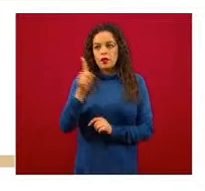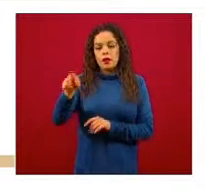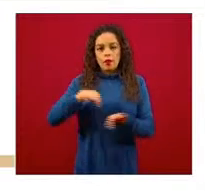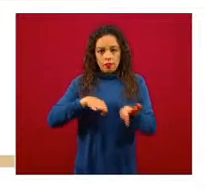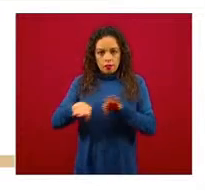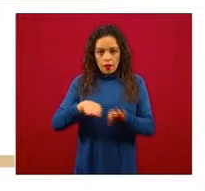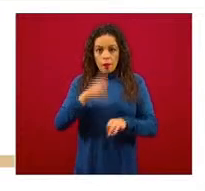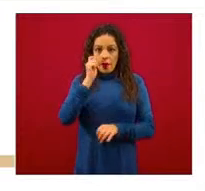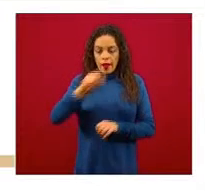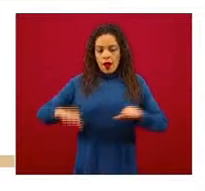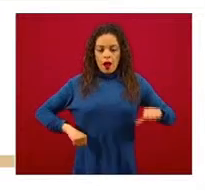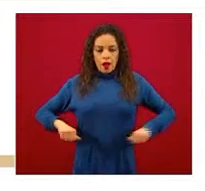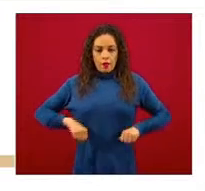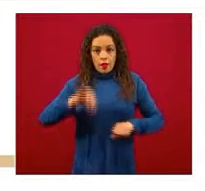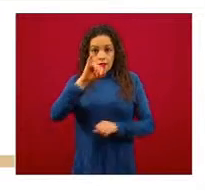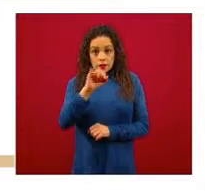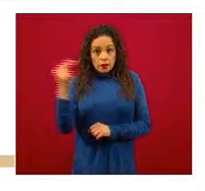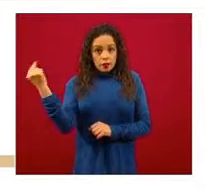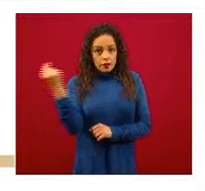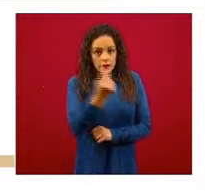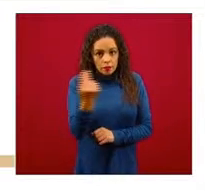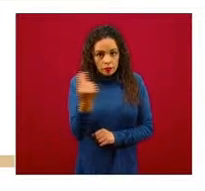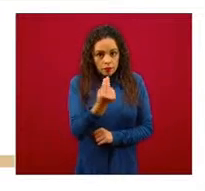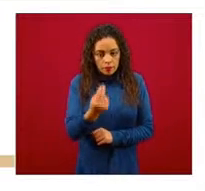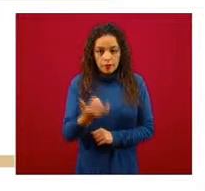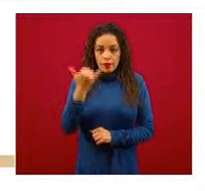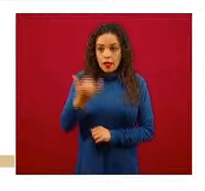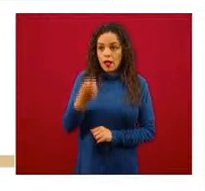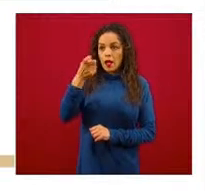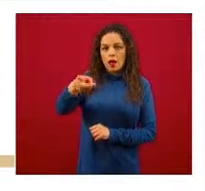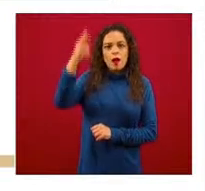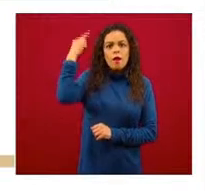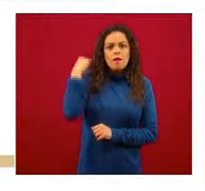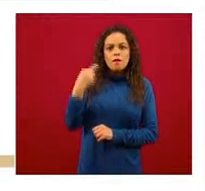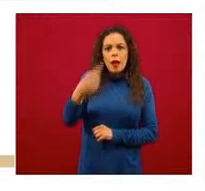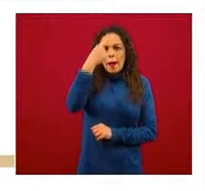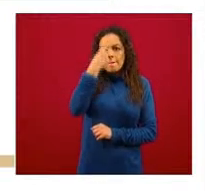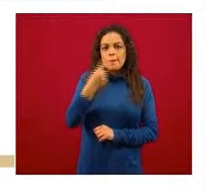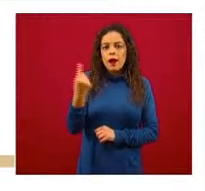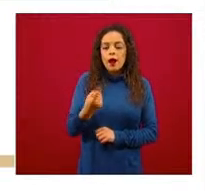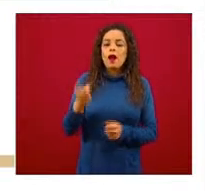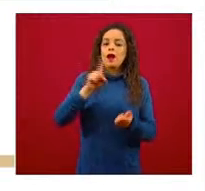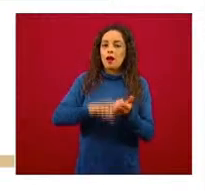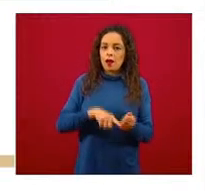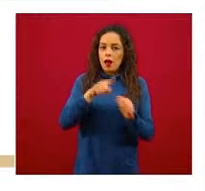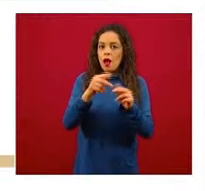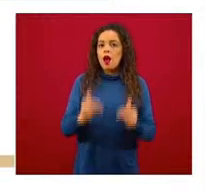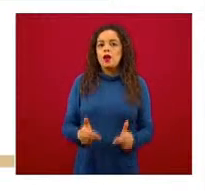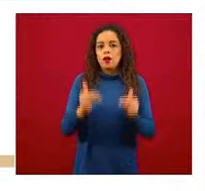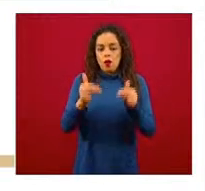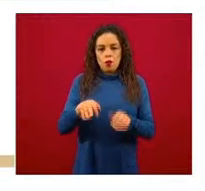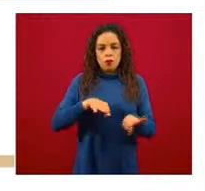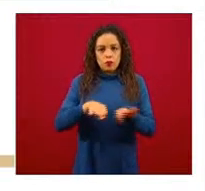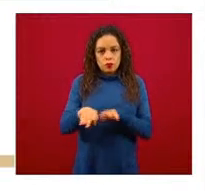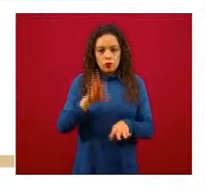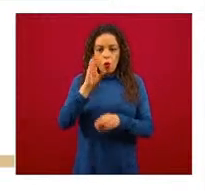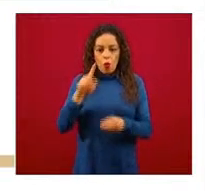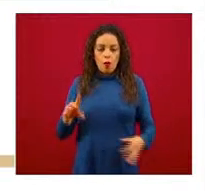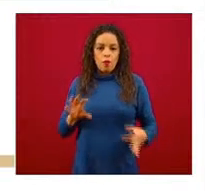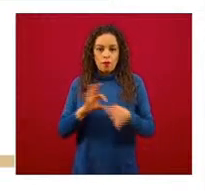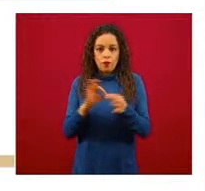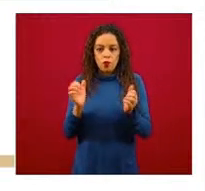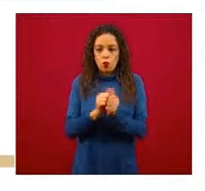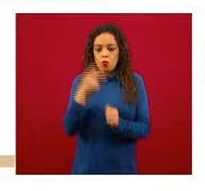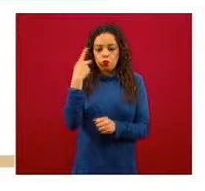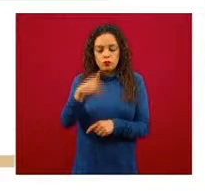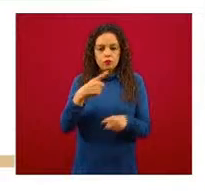prove they work in an essential activity and they're there in that hotel, the hotel